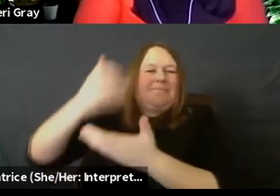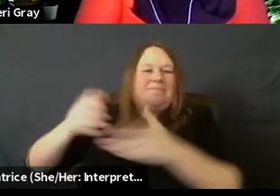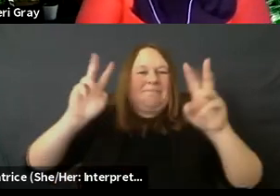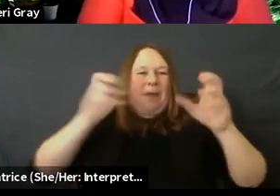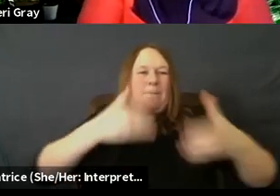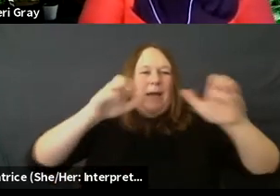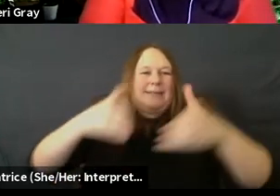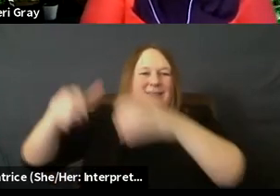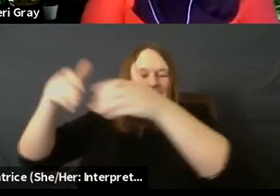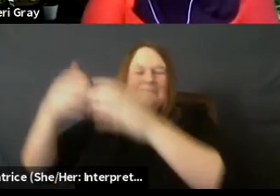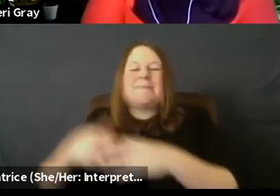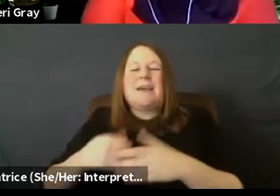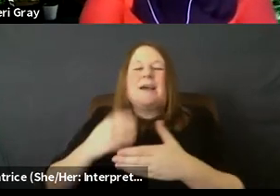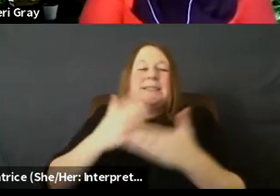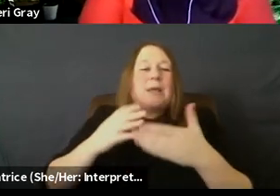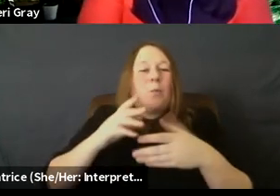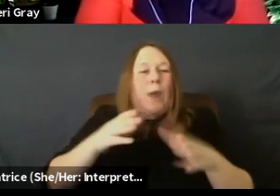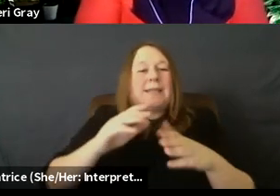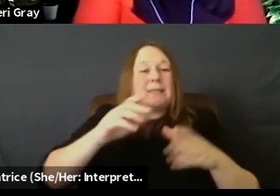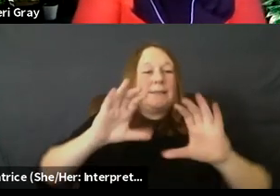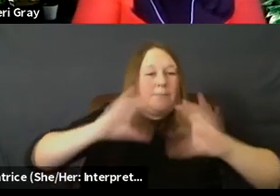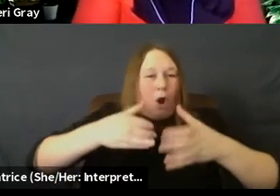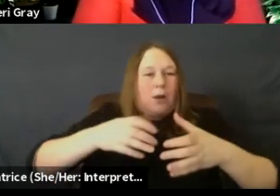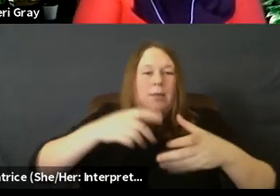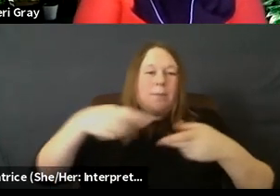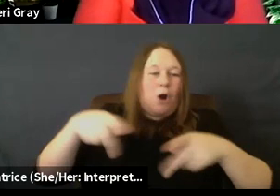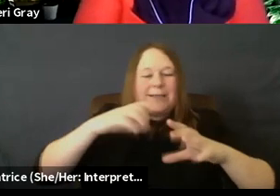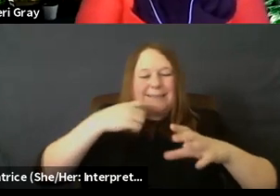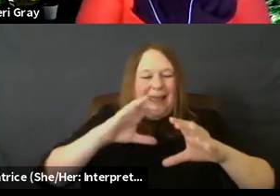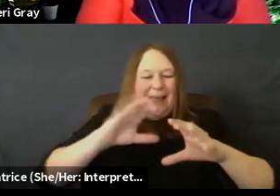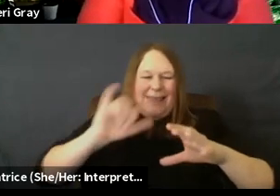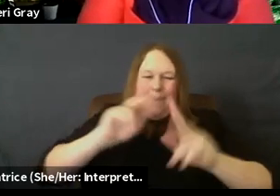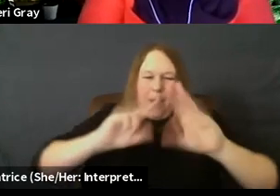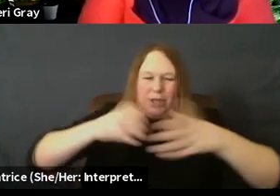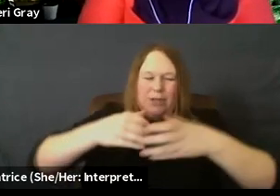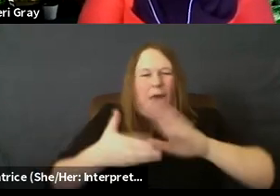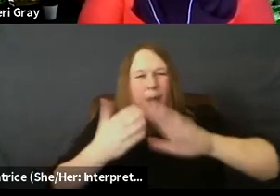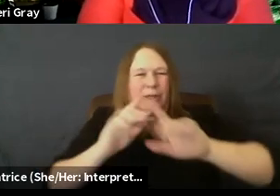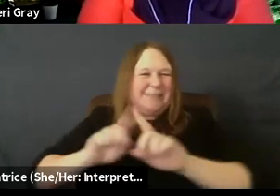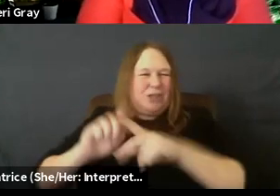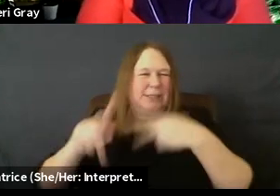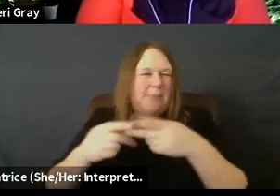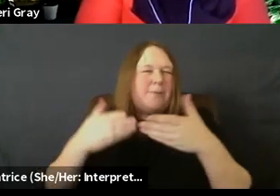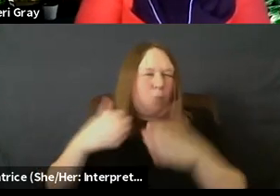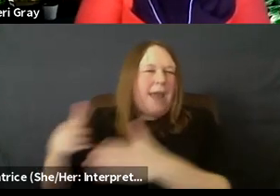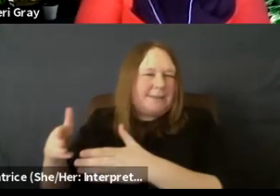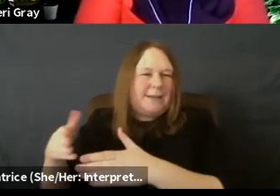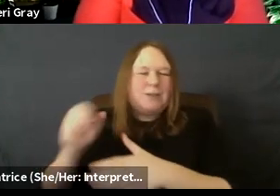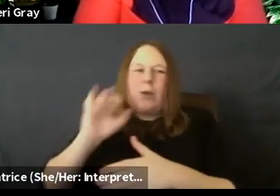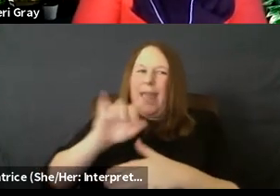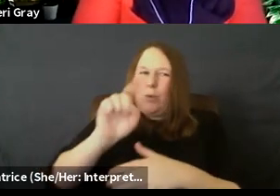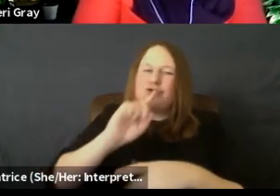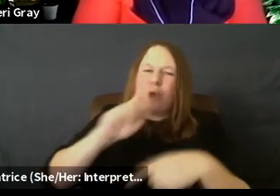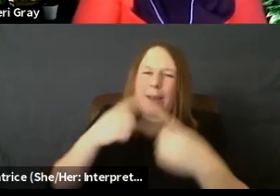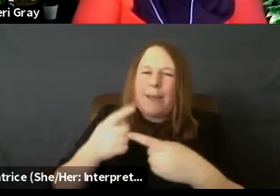sometimes the ways in which the parties segment the population operate in kind of different types of ways. But So there's that question